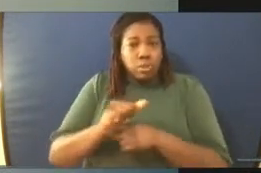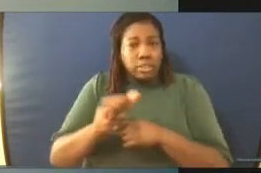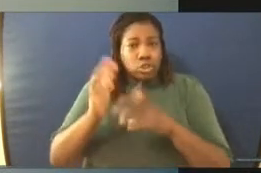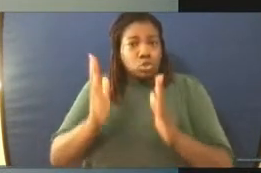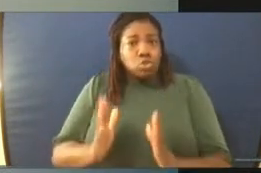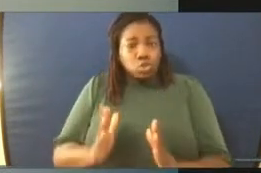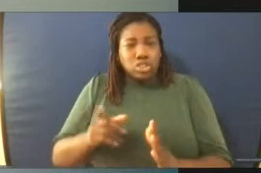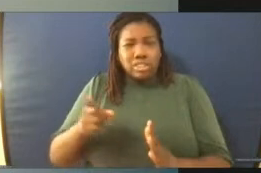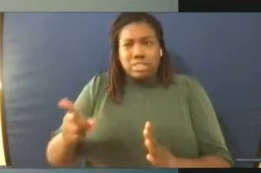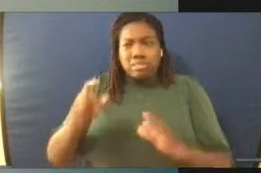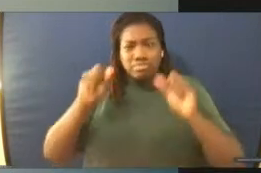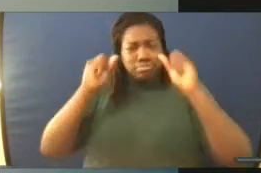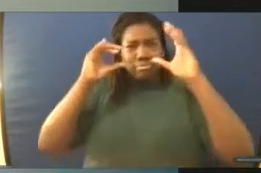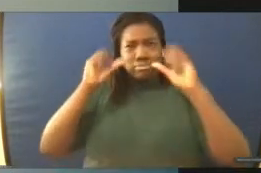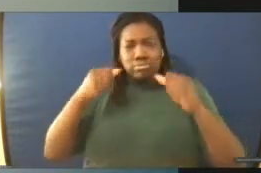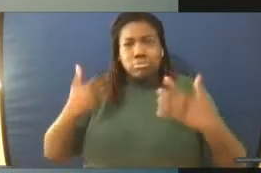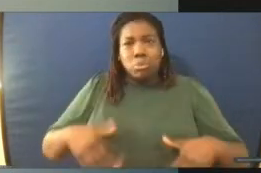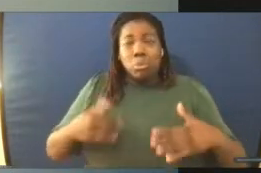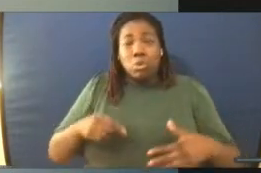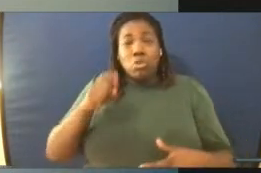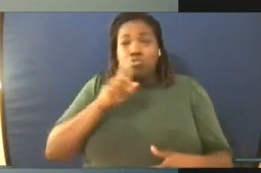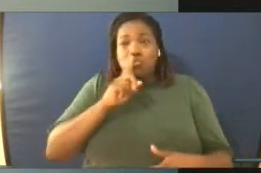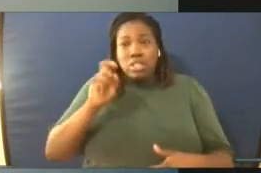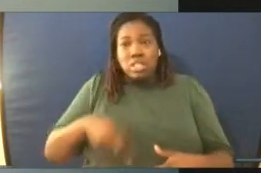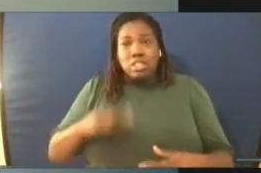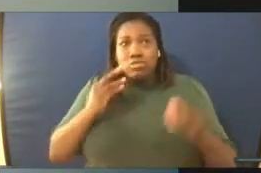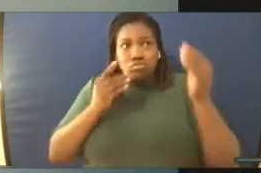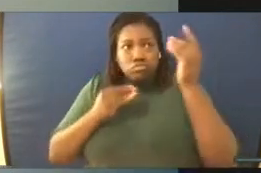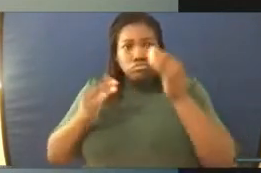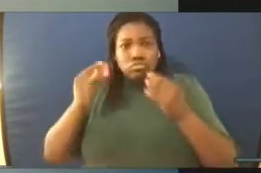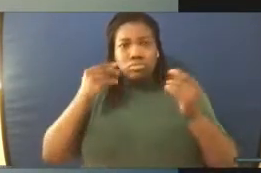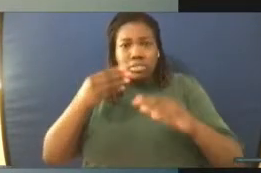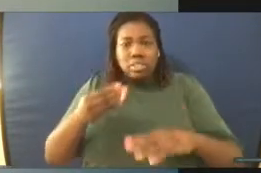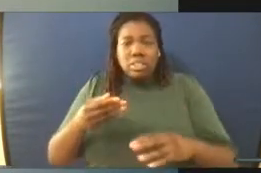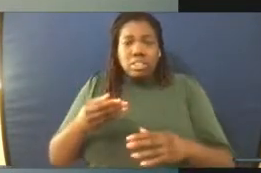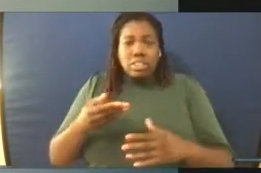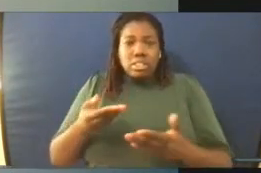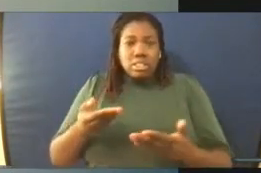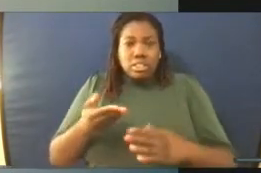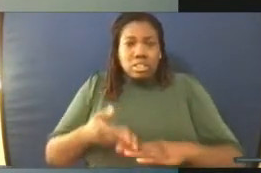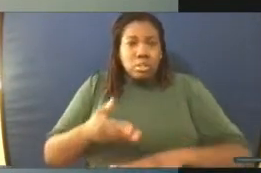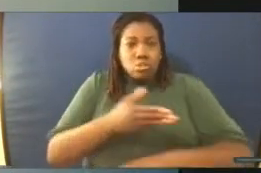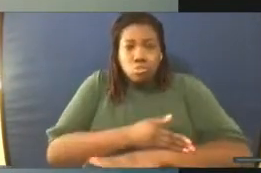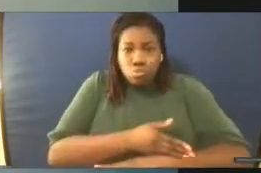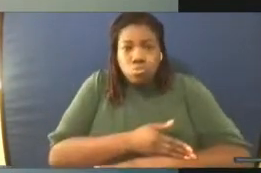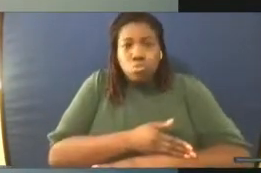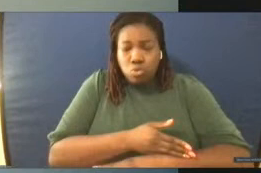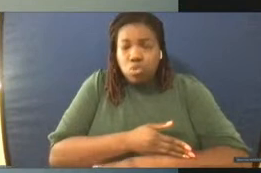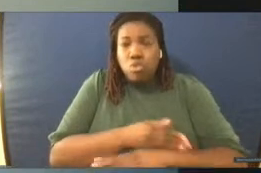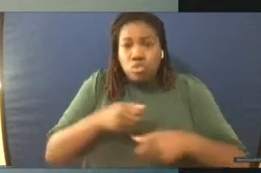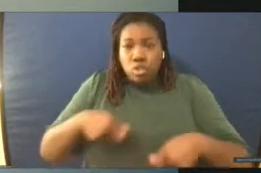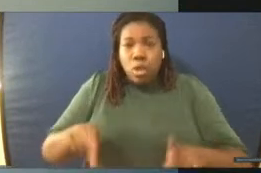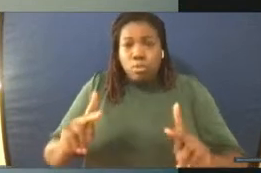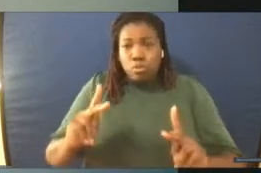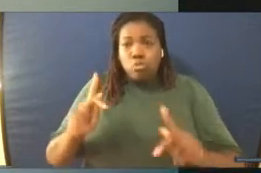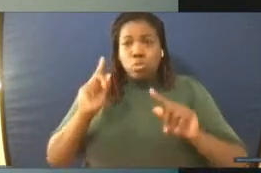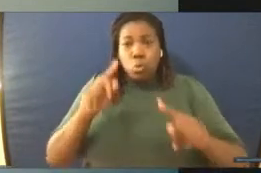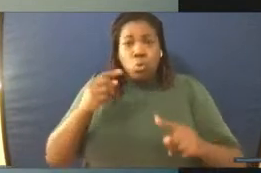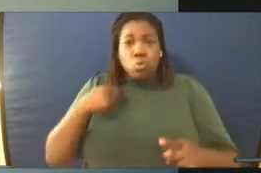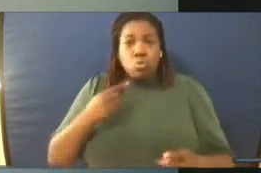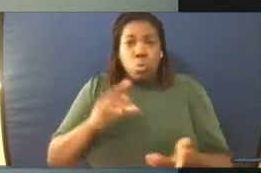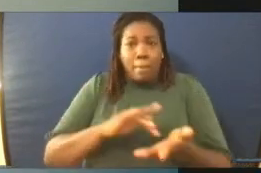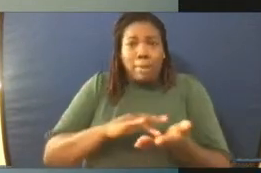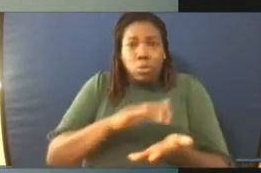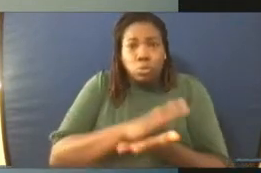And so we have to really think about not only increasing opportunities for people to go to medical school or graduate school, but recognize that